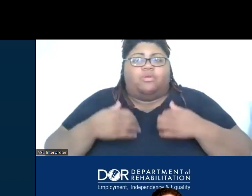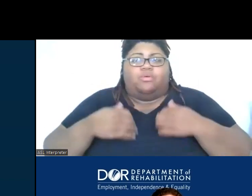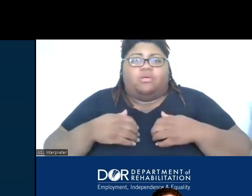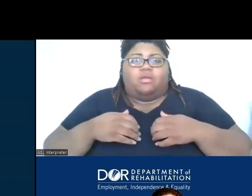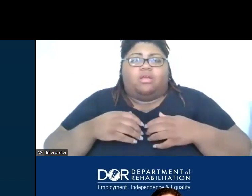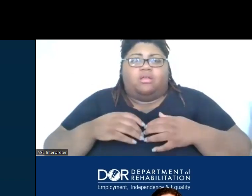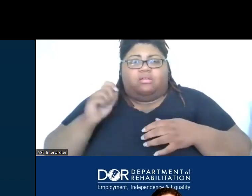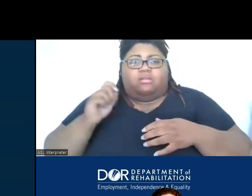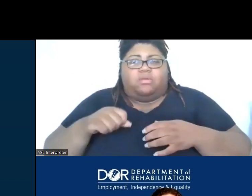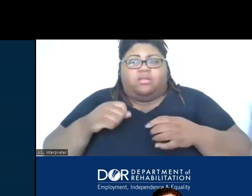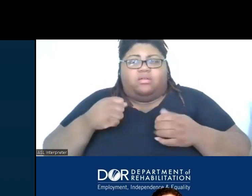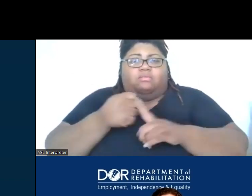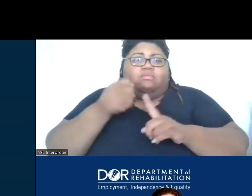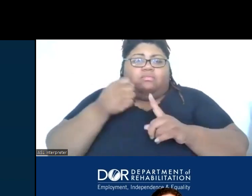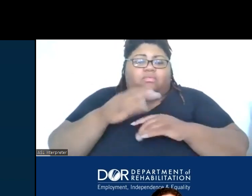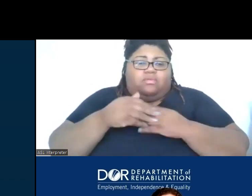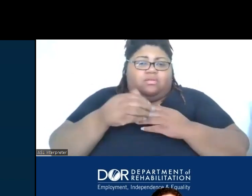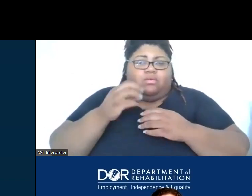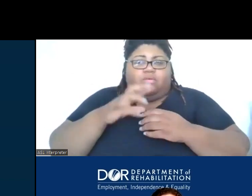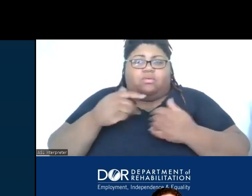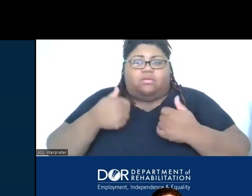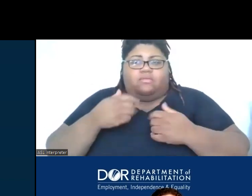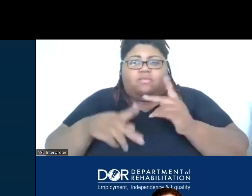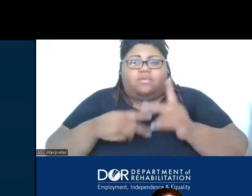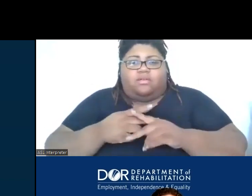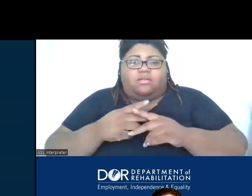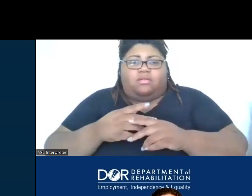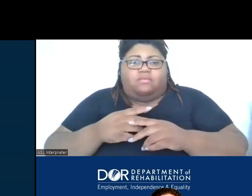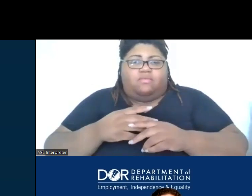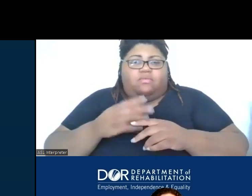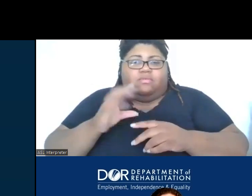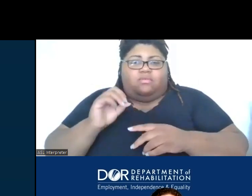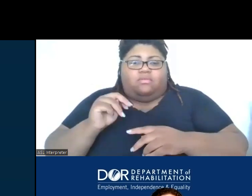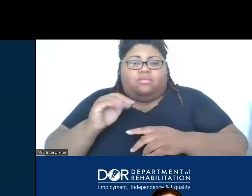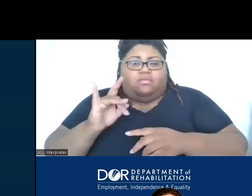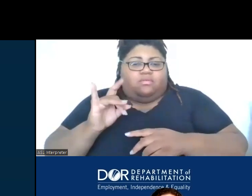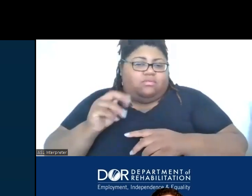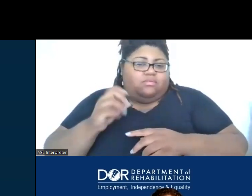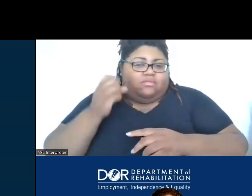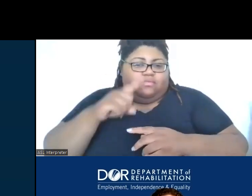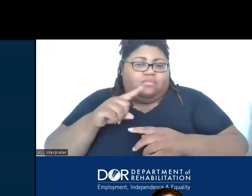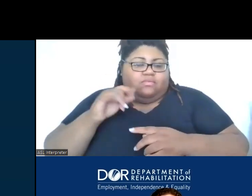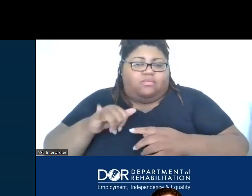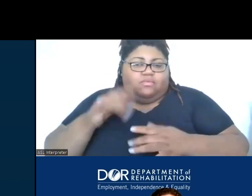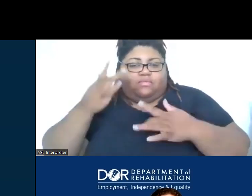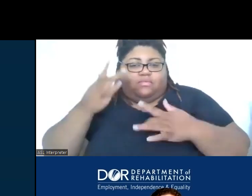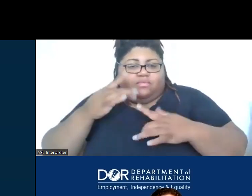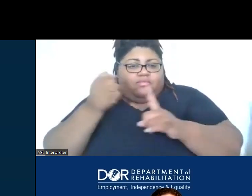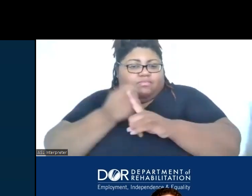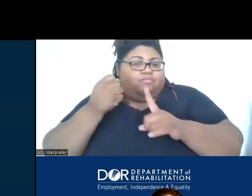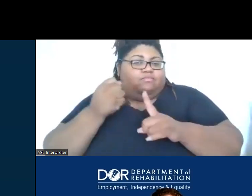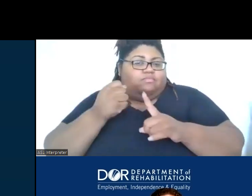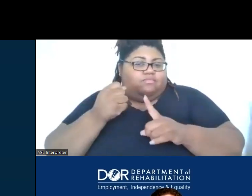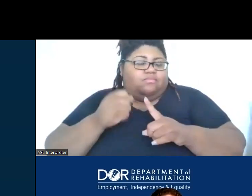may have pre-existing conditions that would increase their chances of having COVID, as well as caregivers and people who